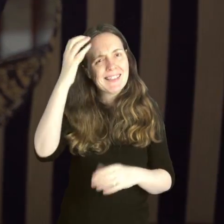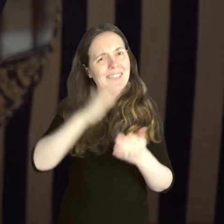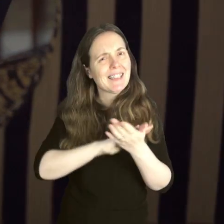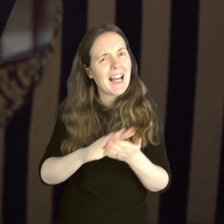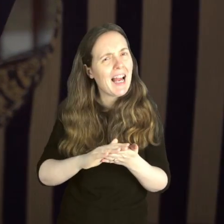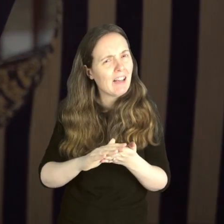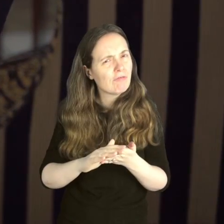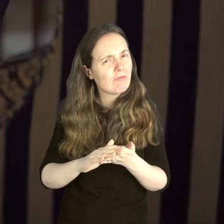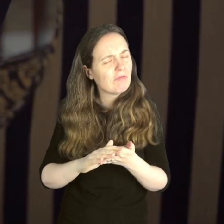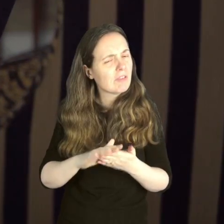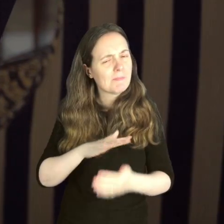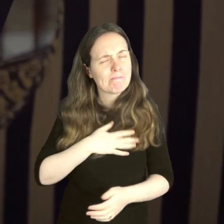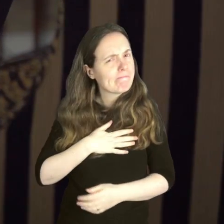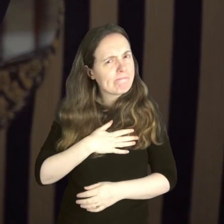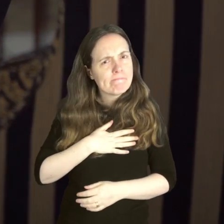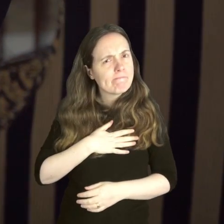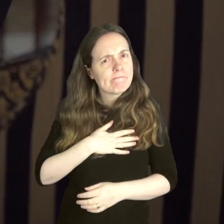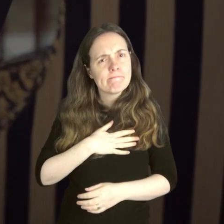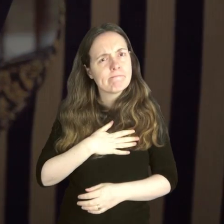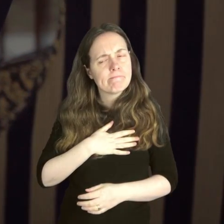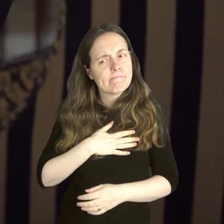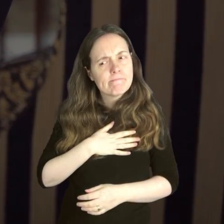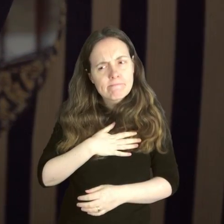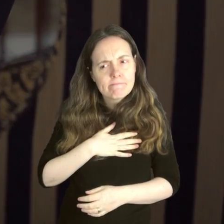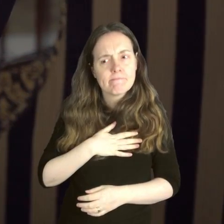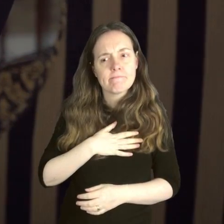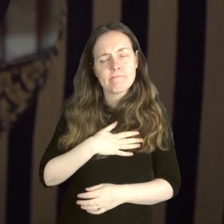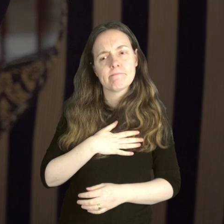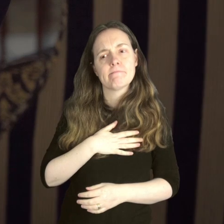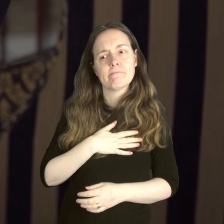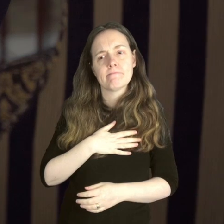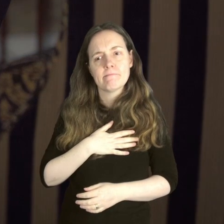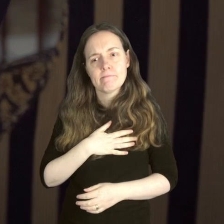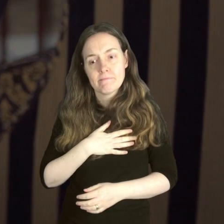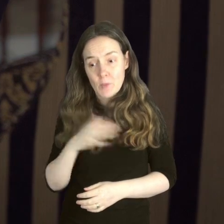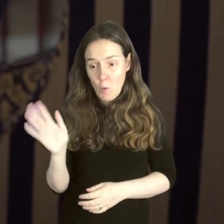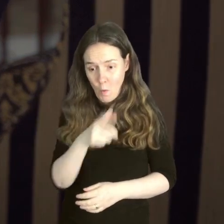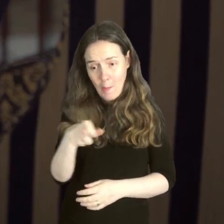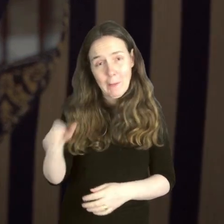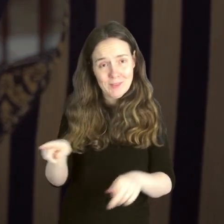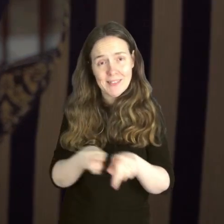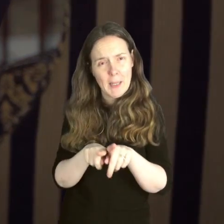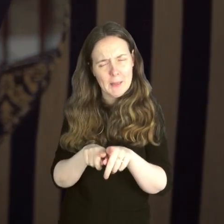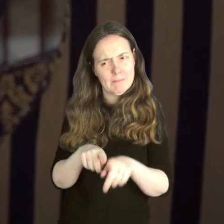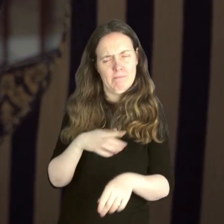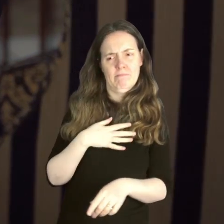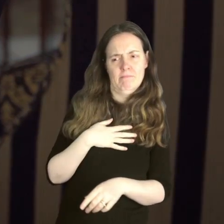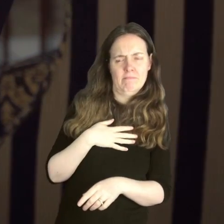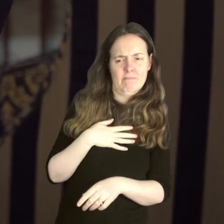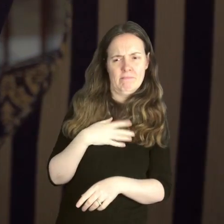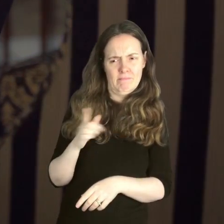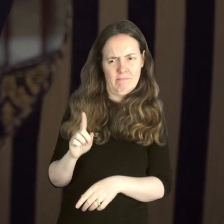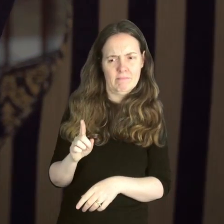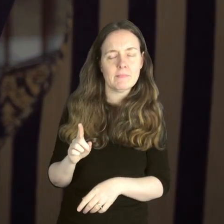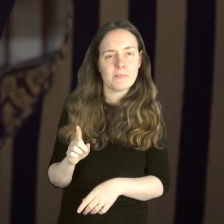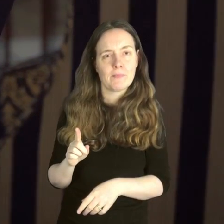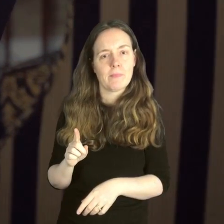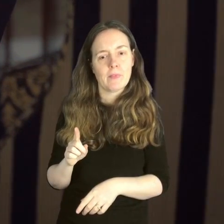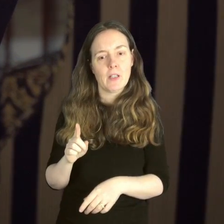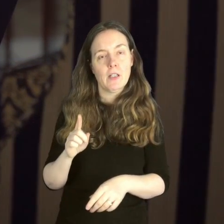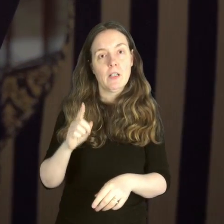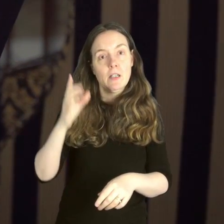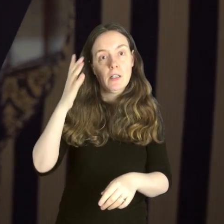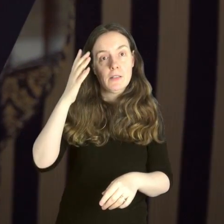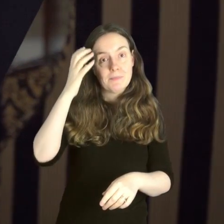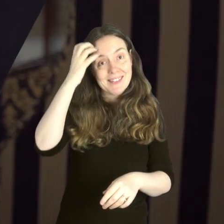King Herod was deeply disturbed when he heard this, as was everyone in Jerusalem. He called a